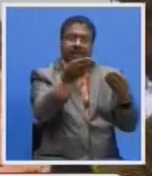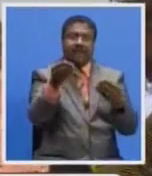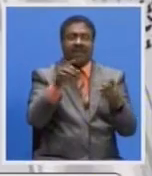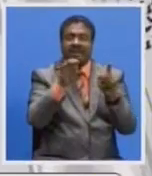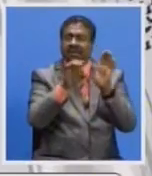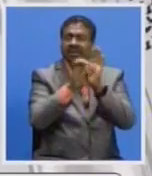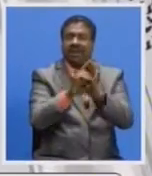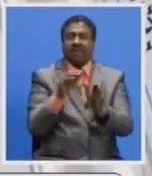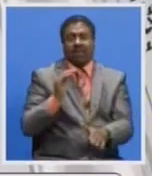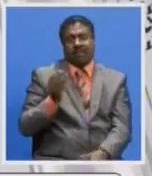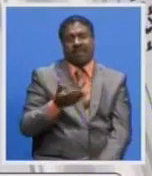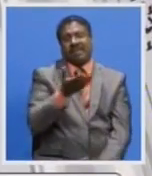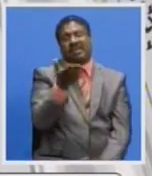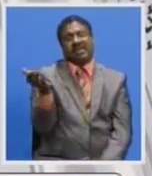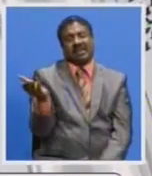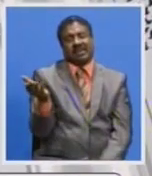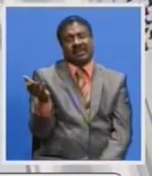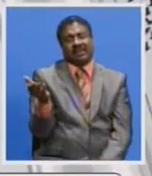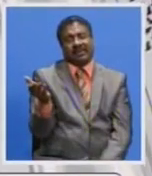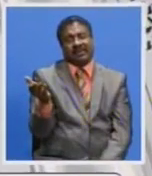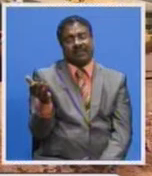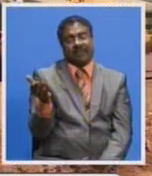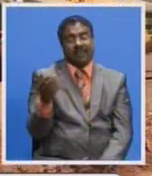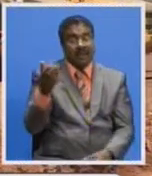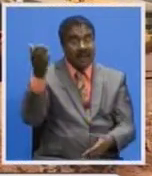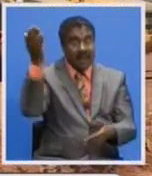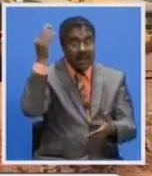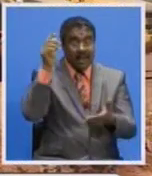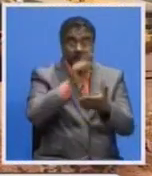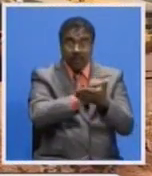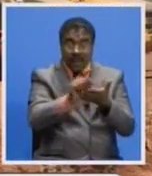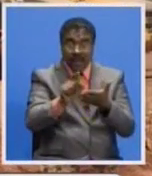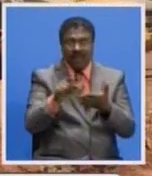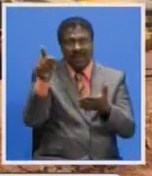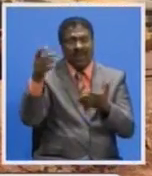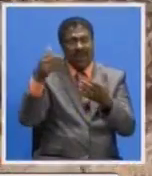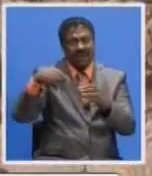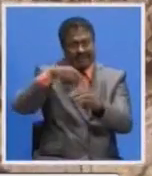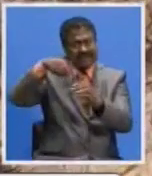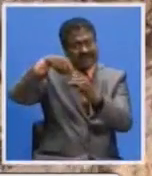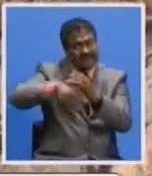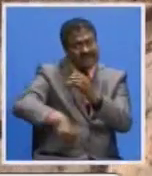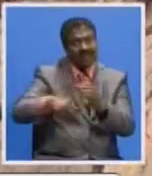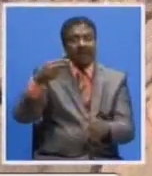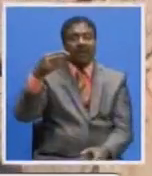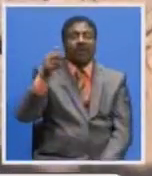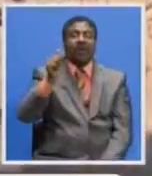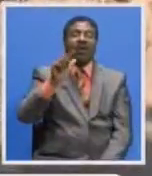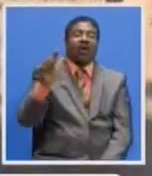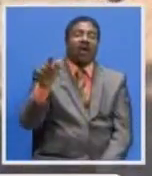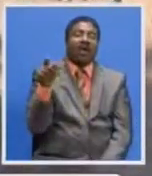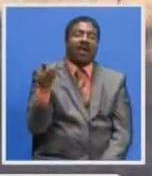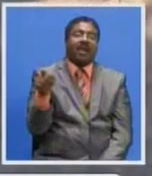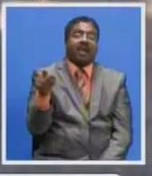there. Mopani Copper Mines last week started the process of backfilling the sinkhole. The process is expected to last